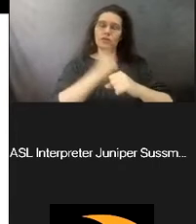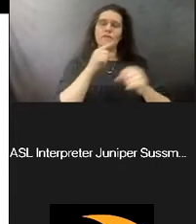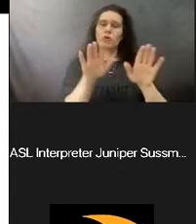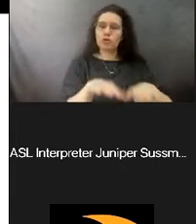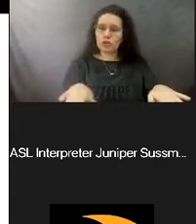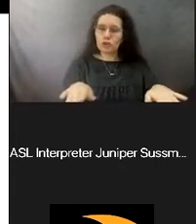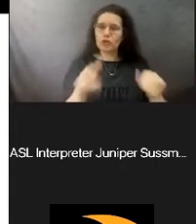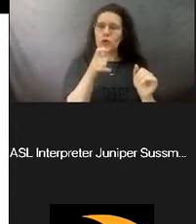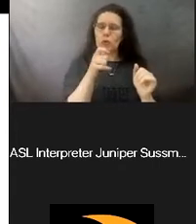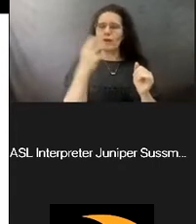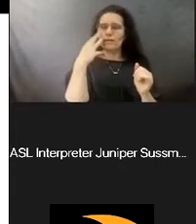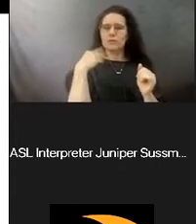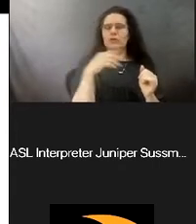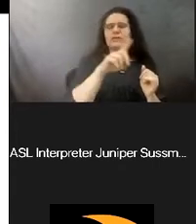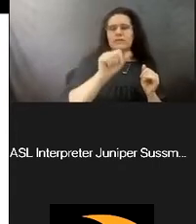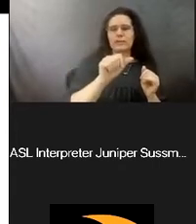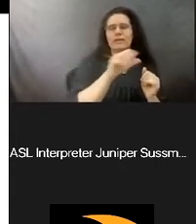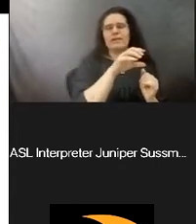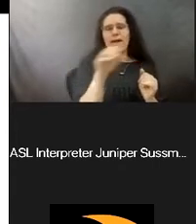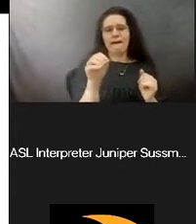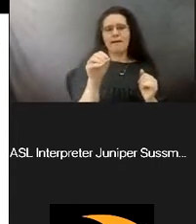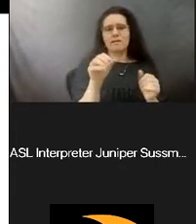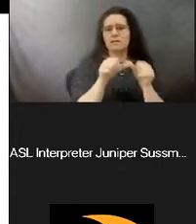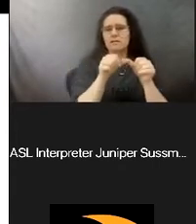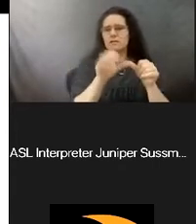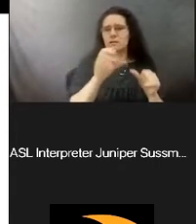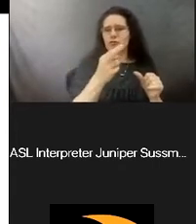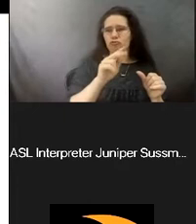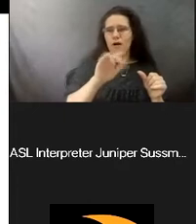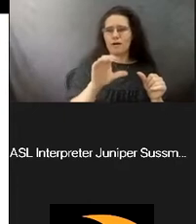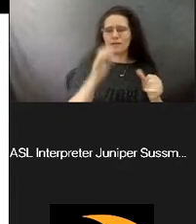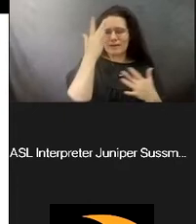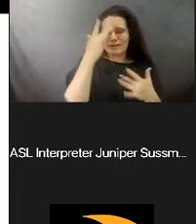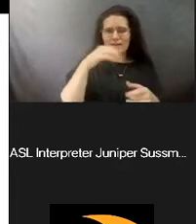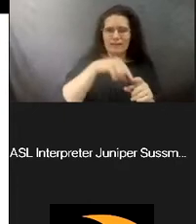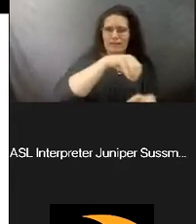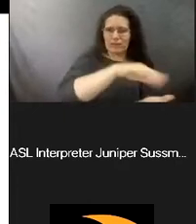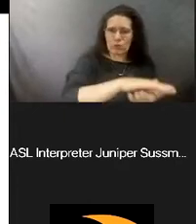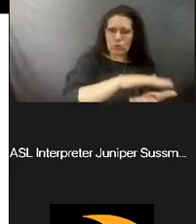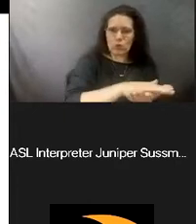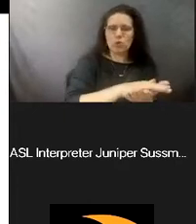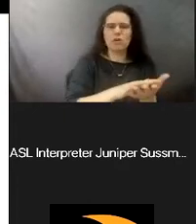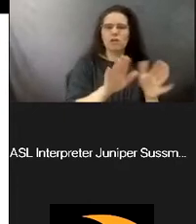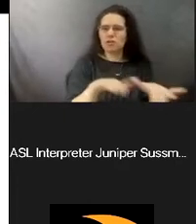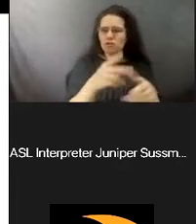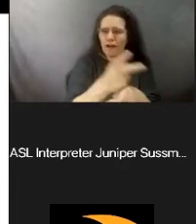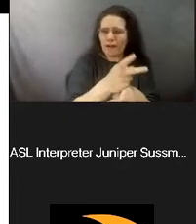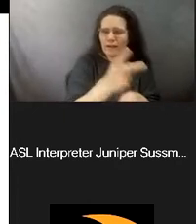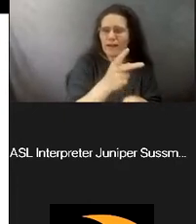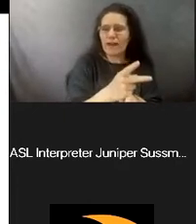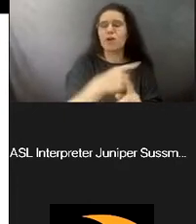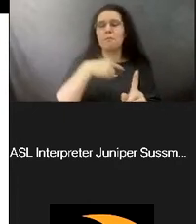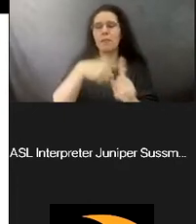chronic disease in the school setting, in colleges and childcare programs, and also in immigration custody and